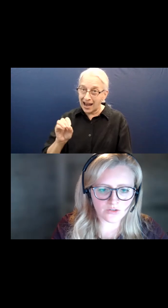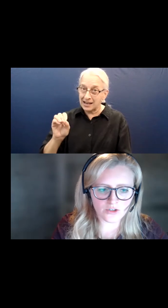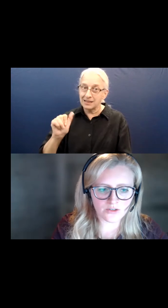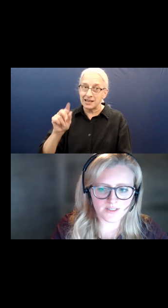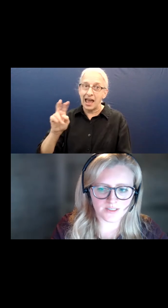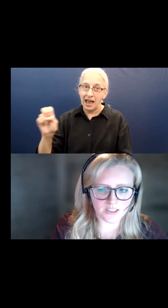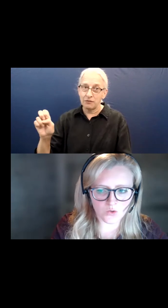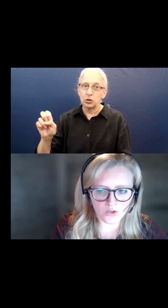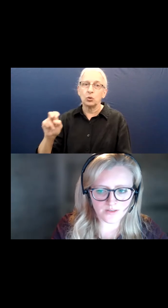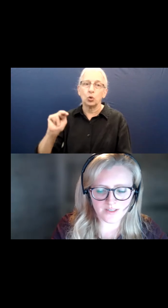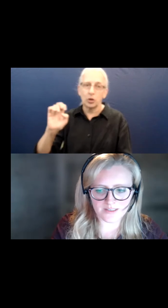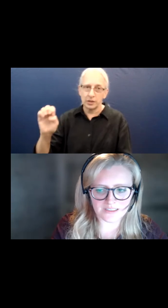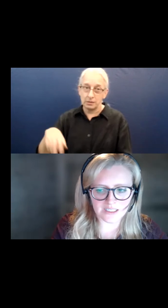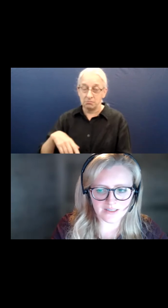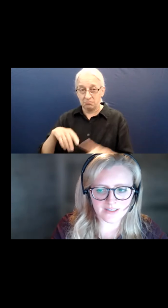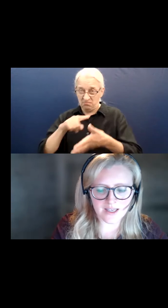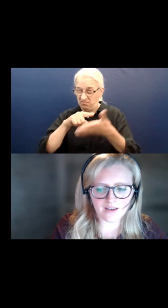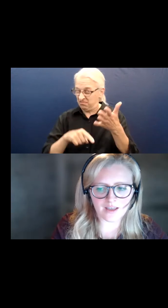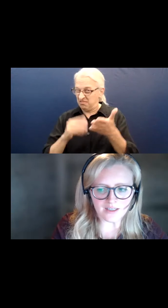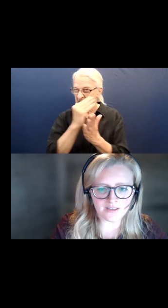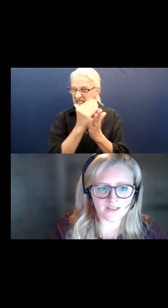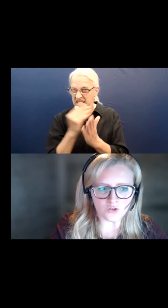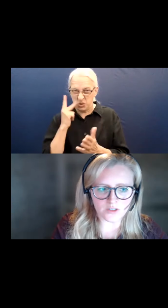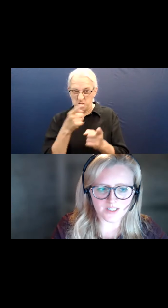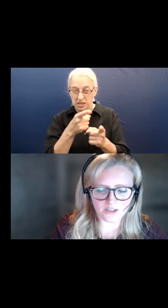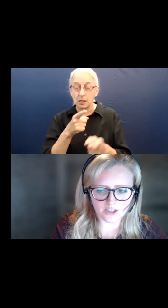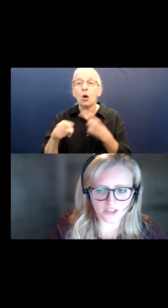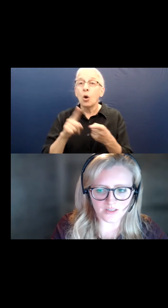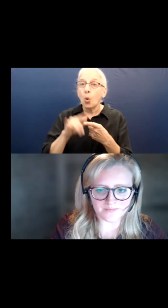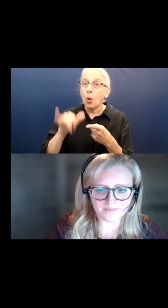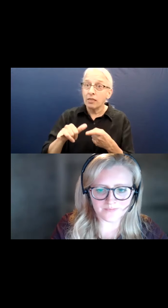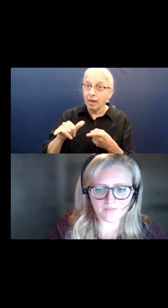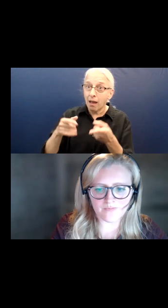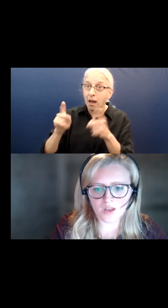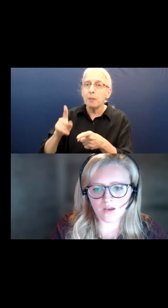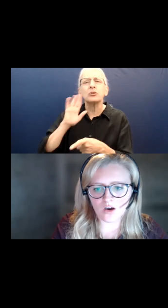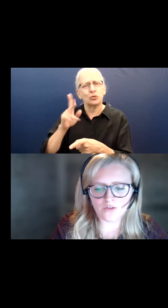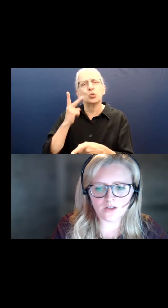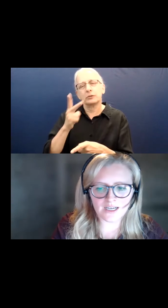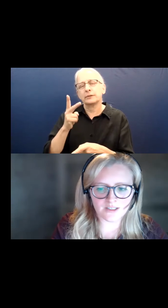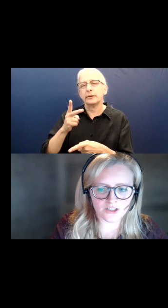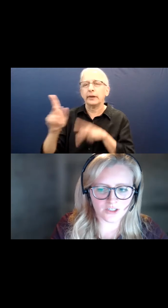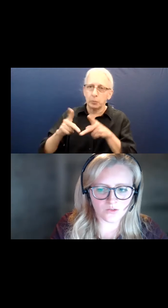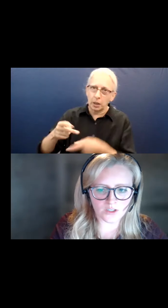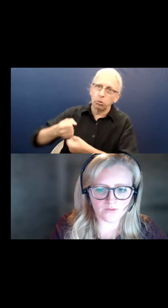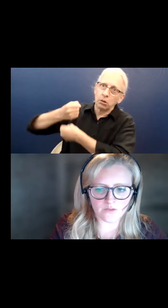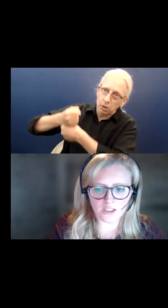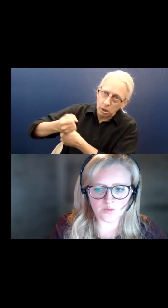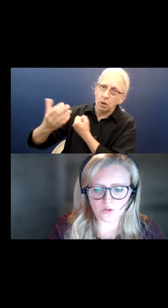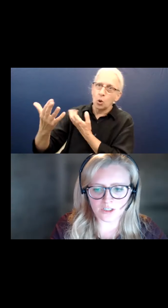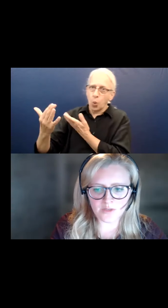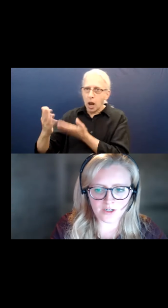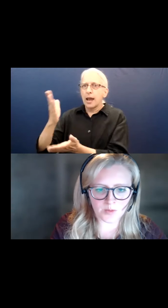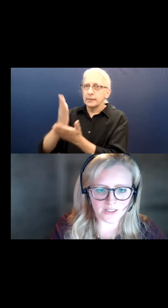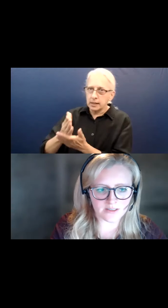lane closures, detours, delays, and increased congestion. Over the last year, we've